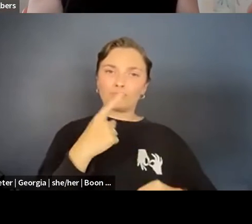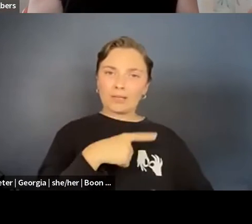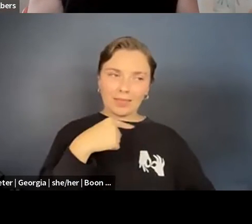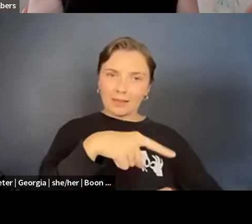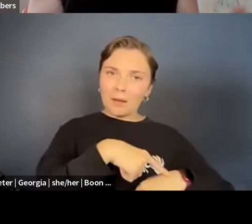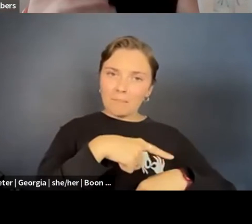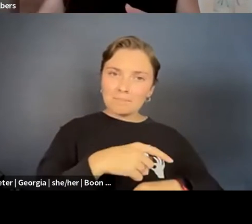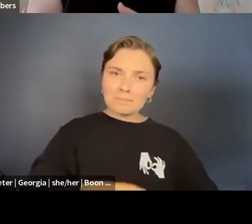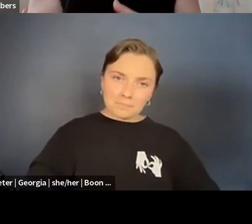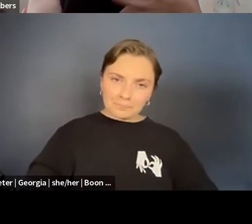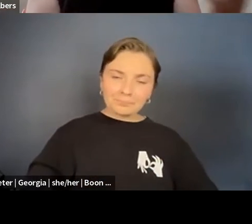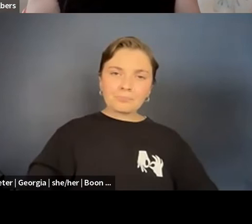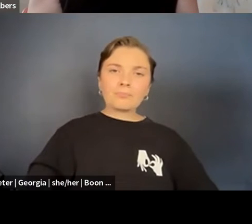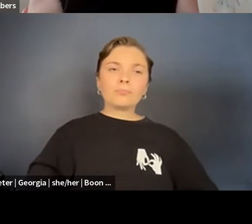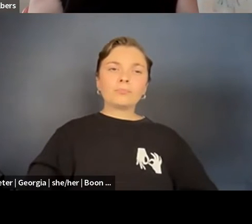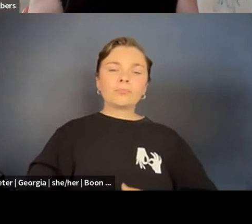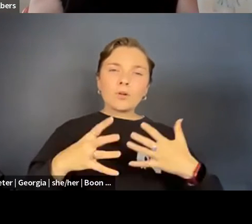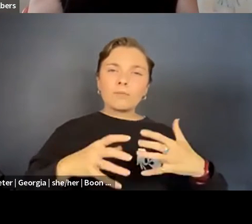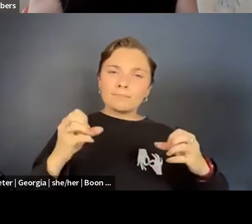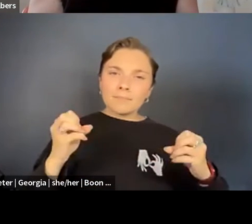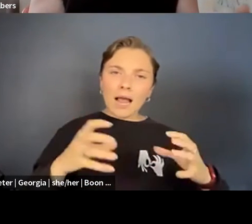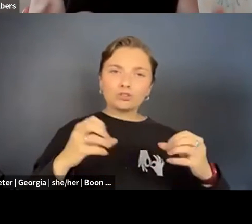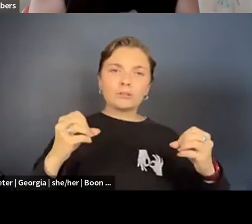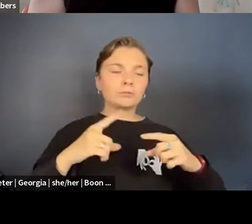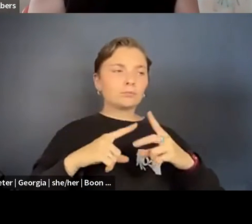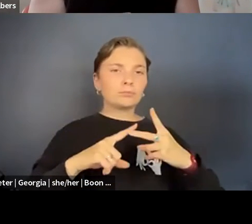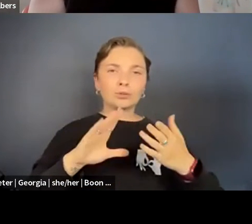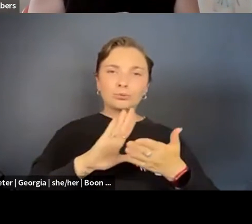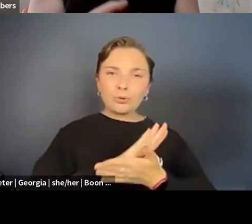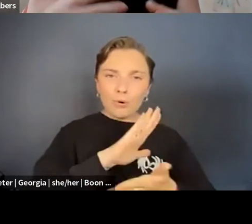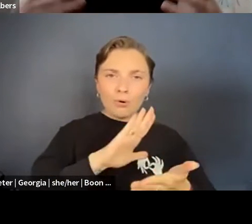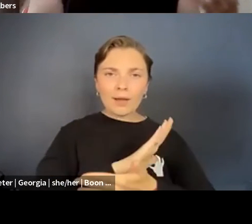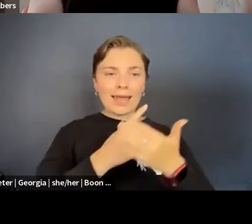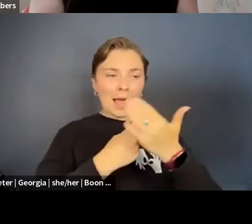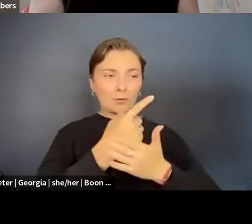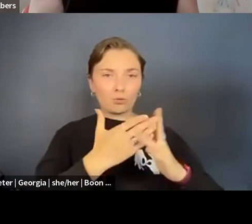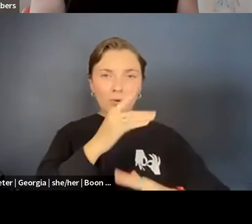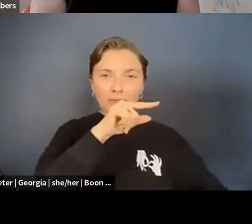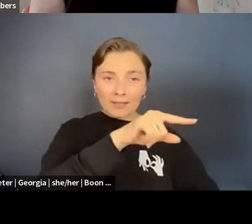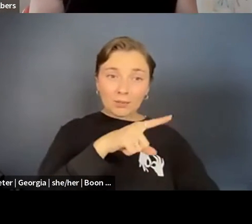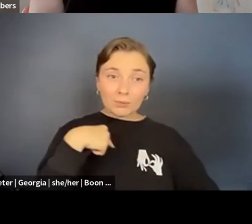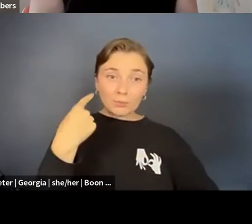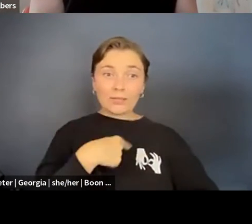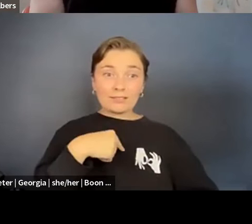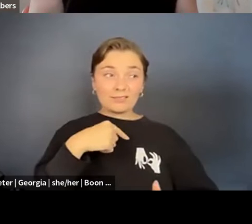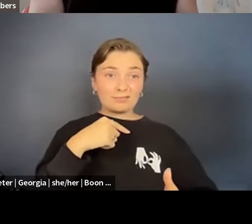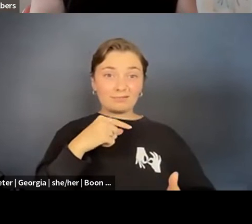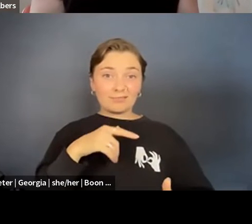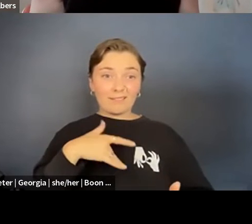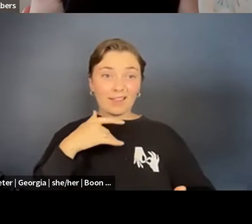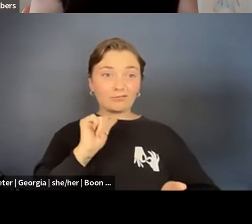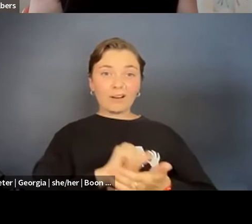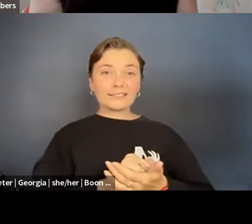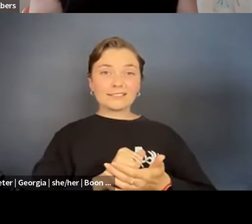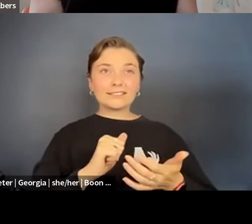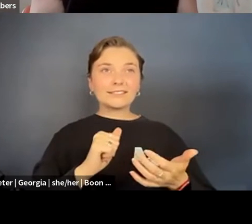moment. And so much magic and joy occurred through that we actually got to a place that there is nothing